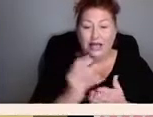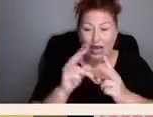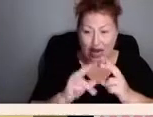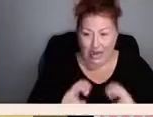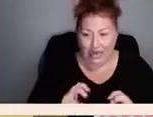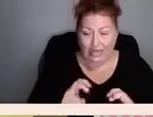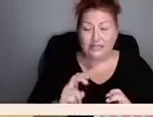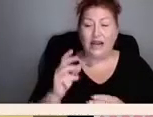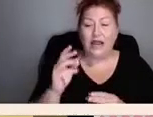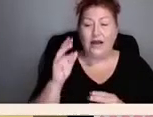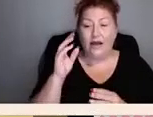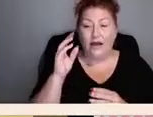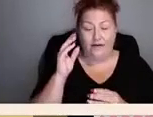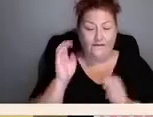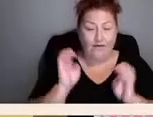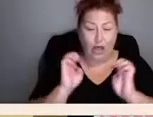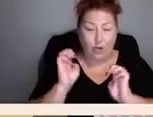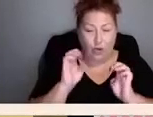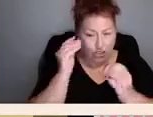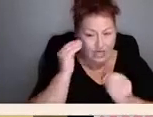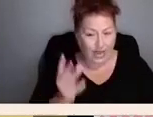analyze evaluation data.